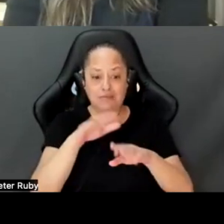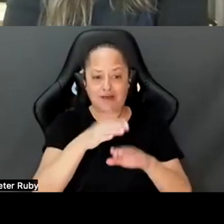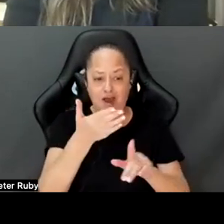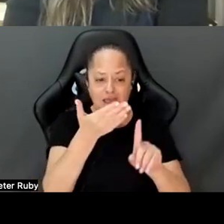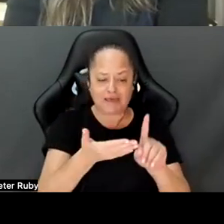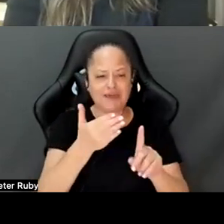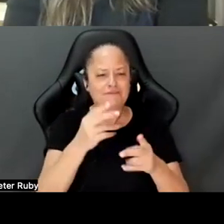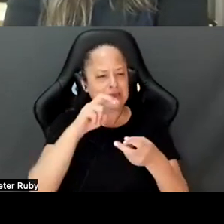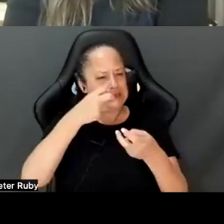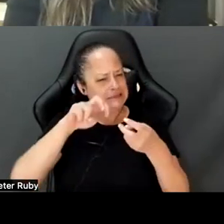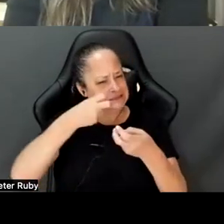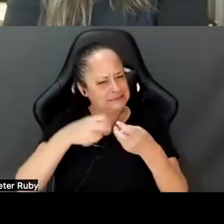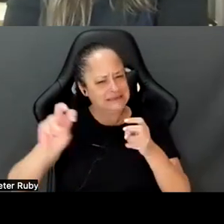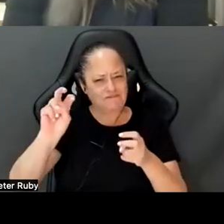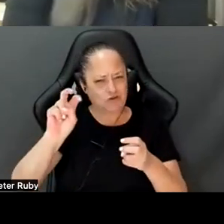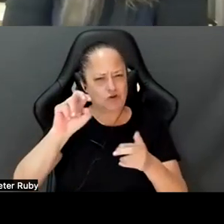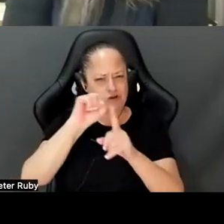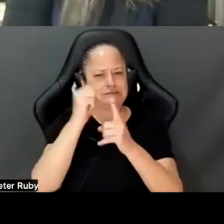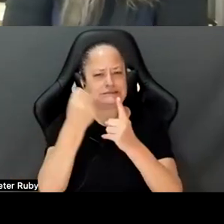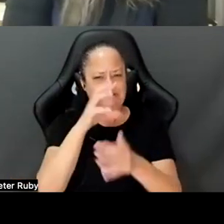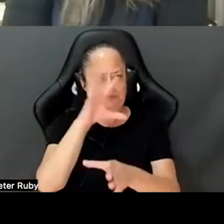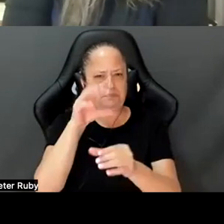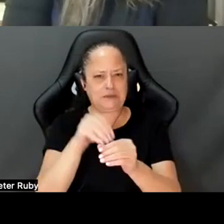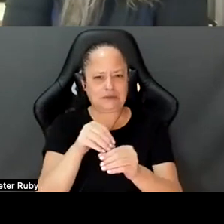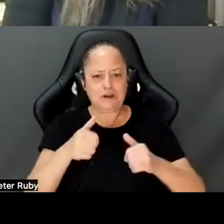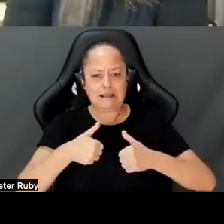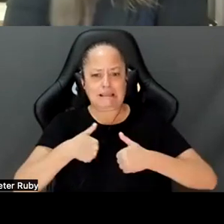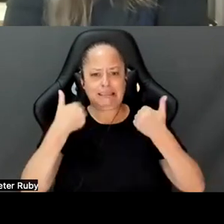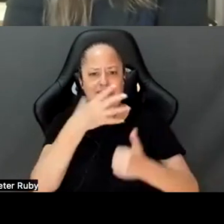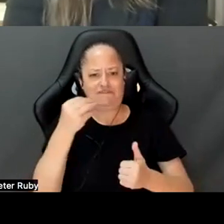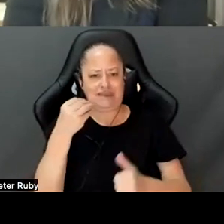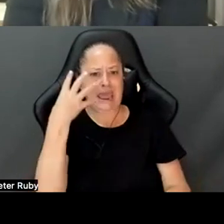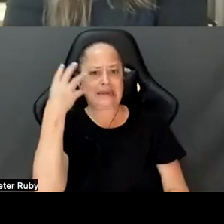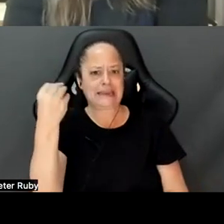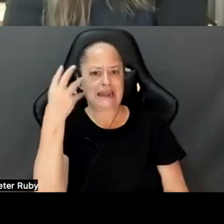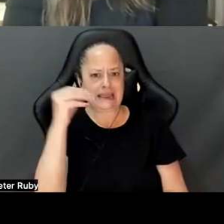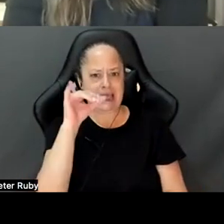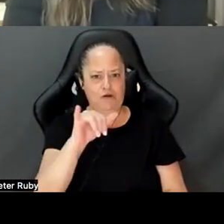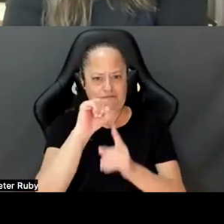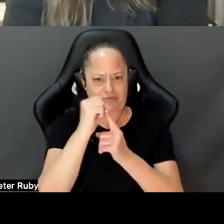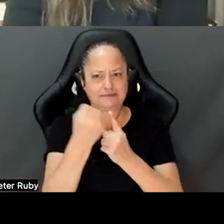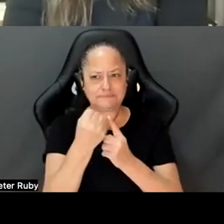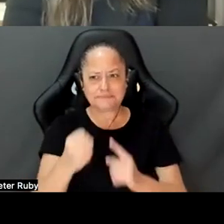very difficult situation to be in, both in terms of living in it and getting out of it.